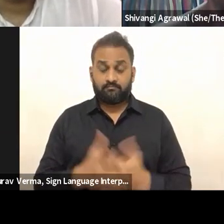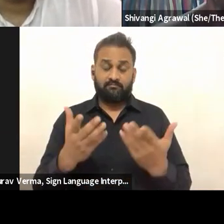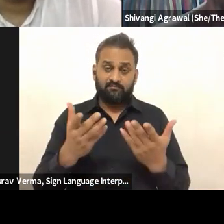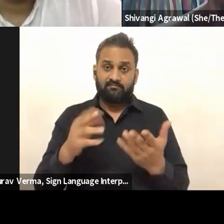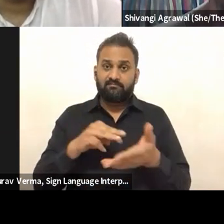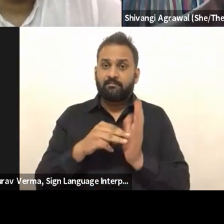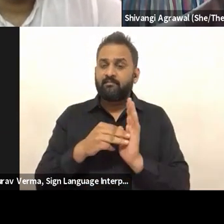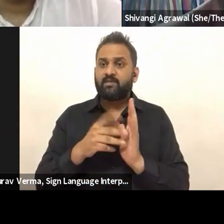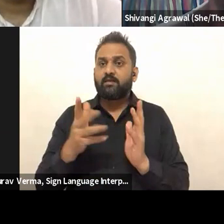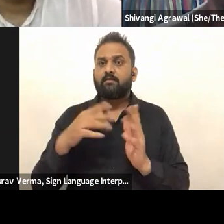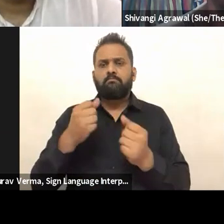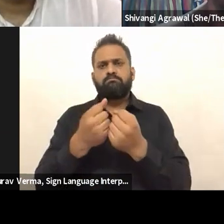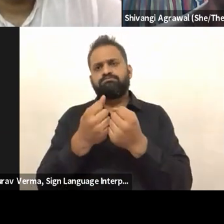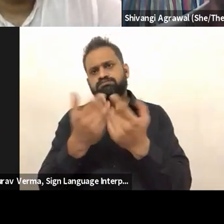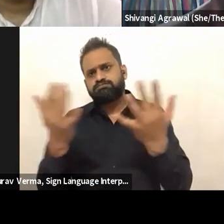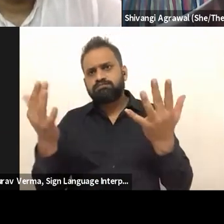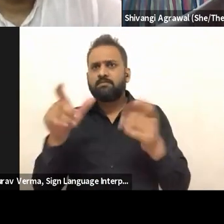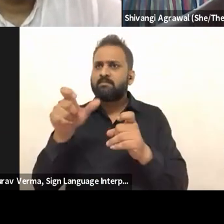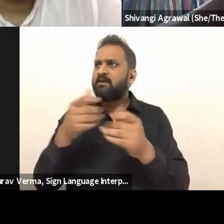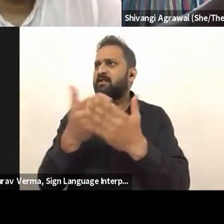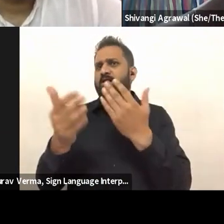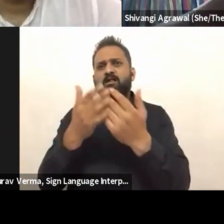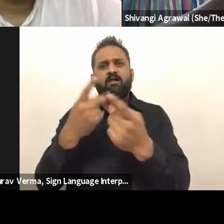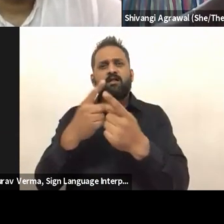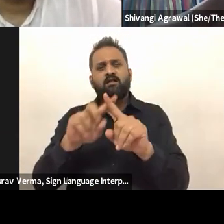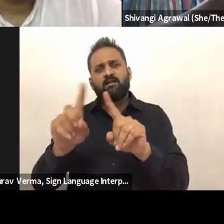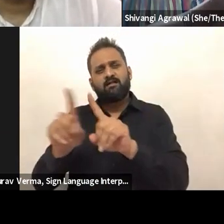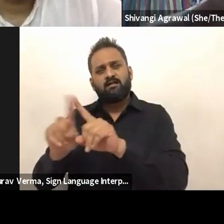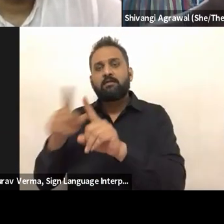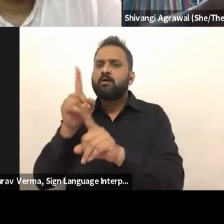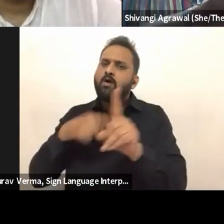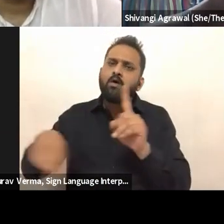there are a lot of different hats that I wear, but I think they're all equally important